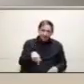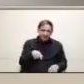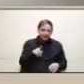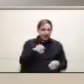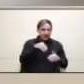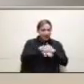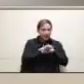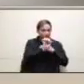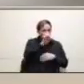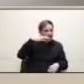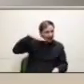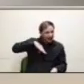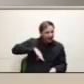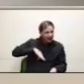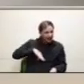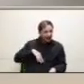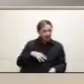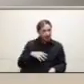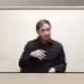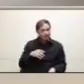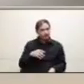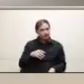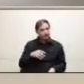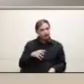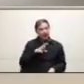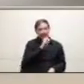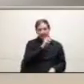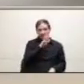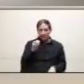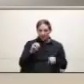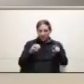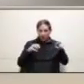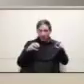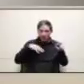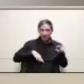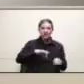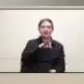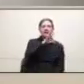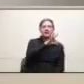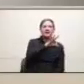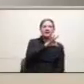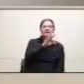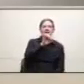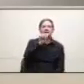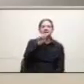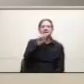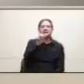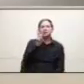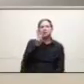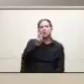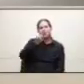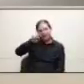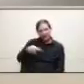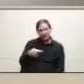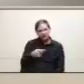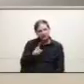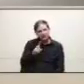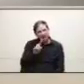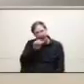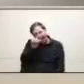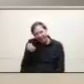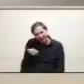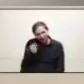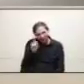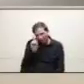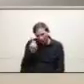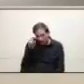your salary, it's the in your salary it's 362,000. What is included in that ad? In the